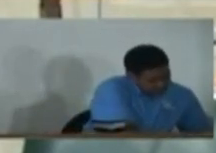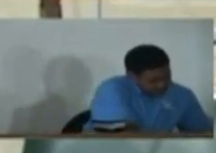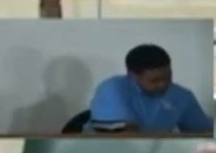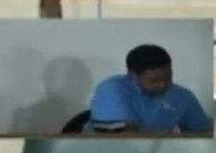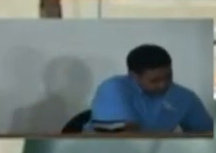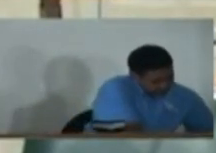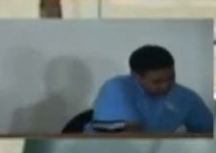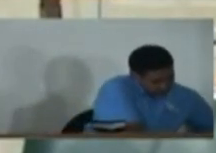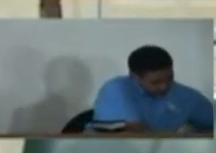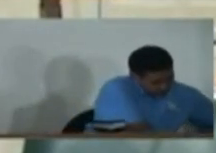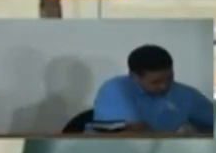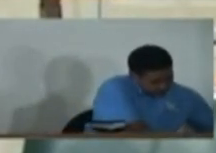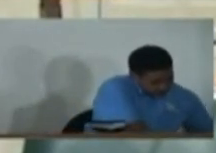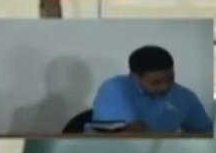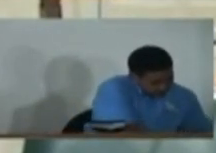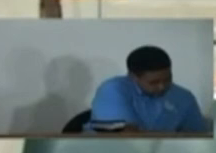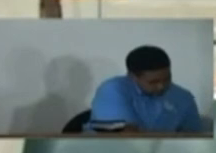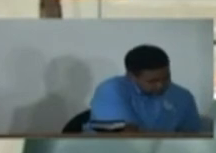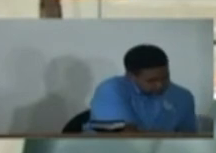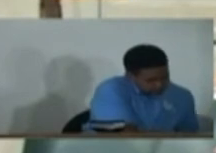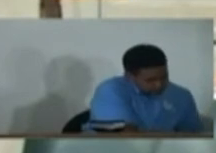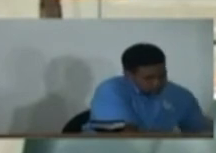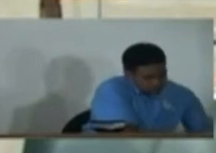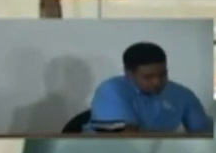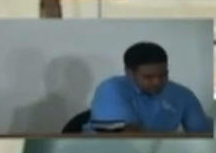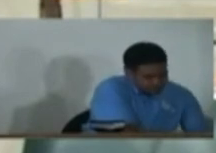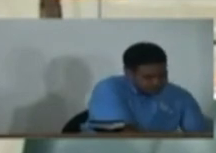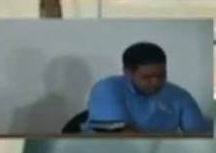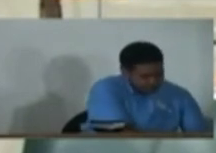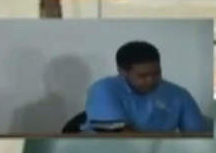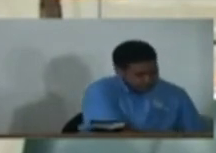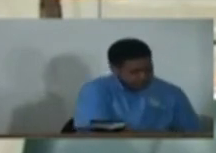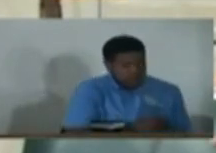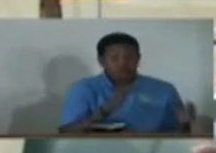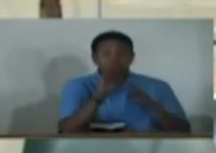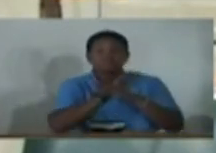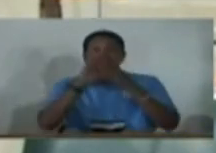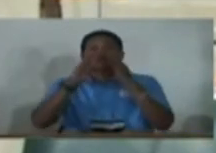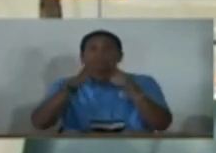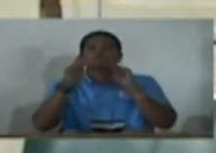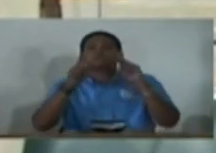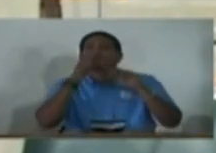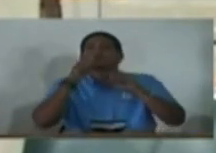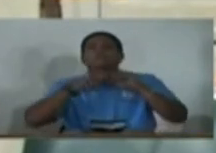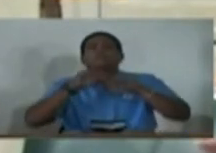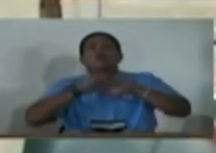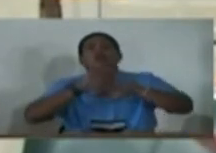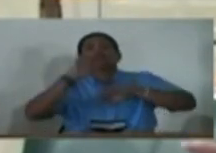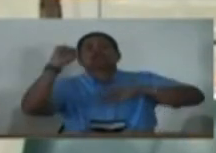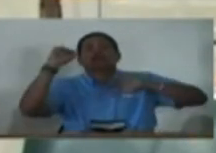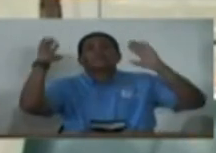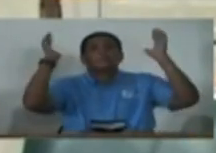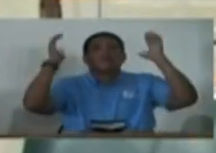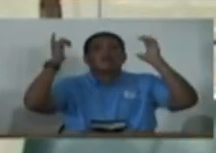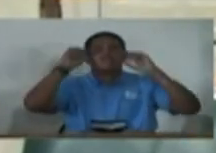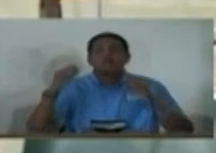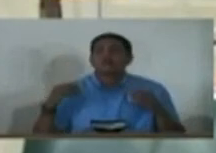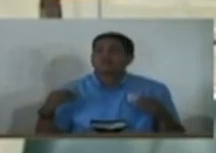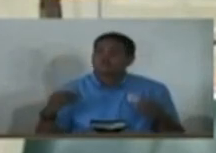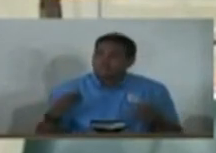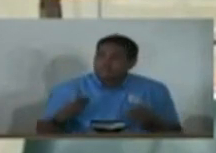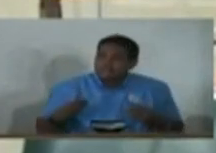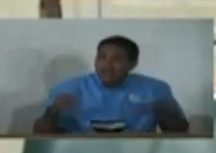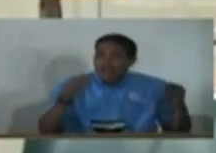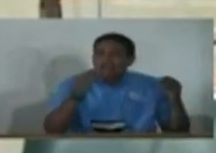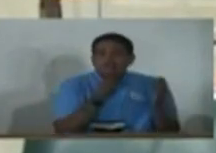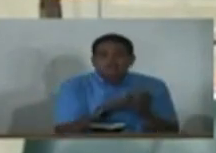the rural communities, the people who depend on their Saturday markets for their hustle and their